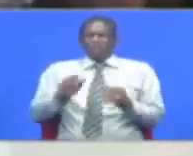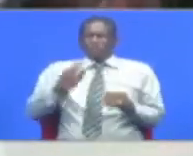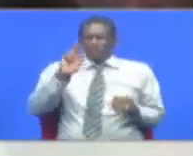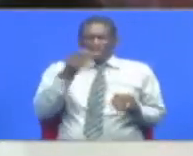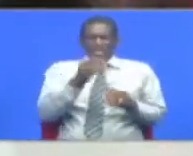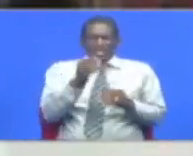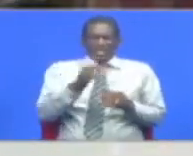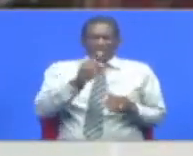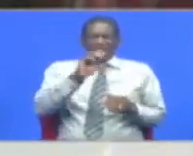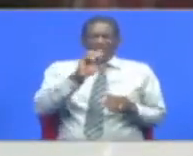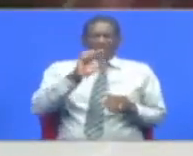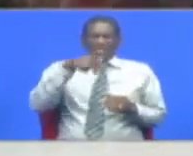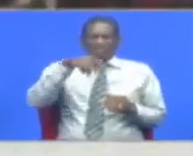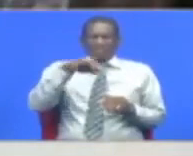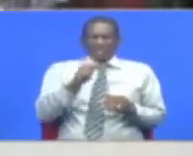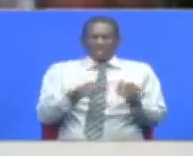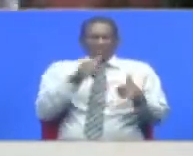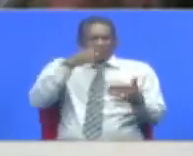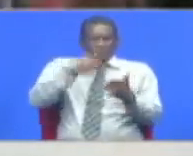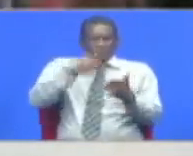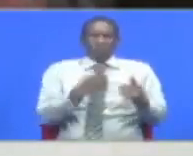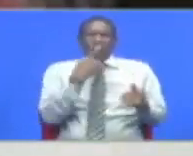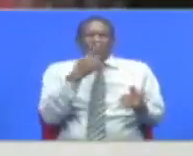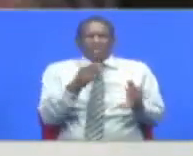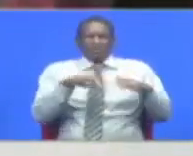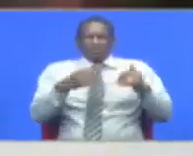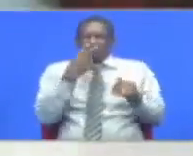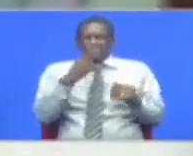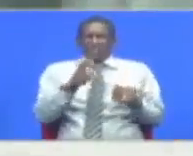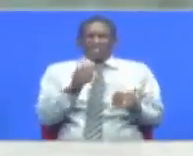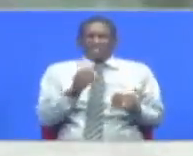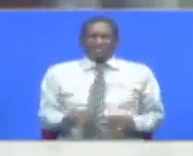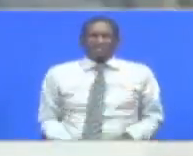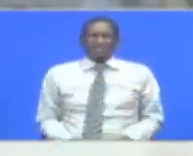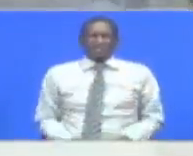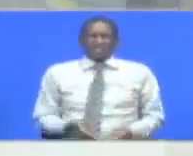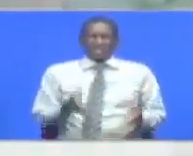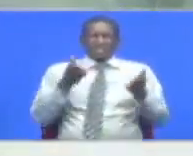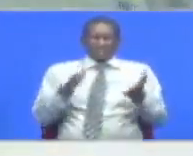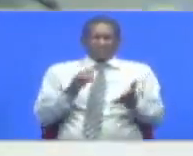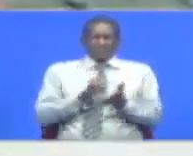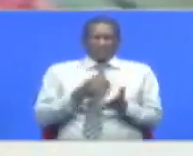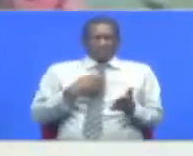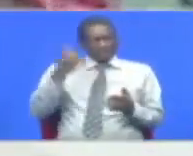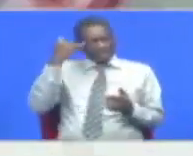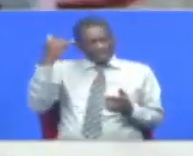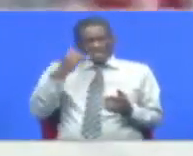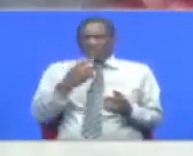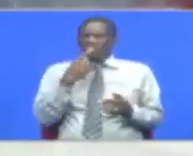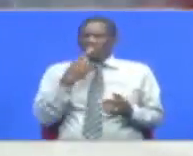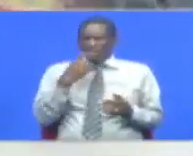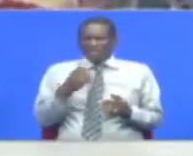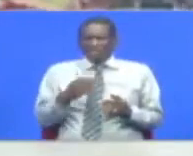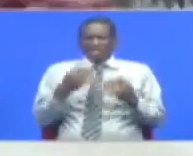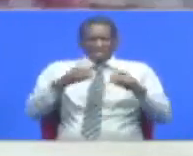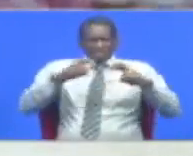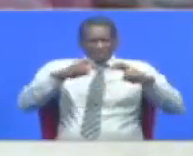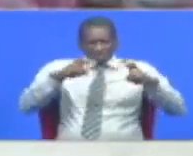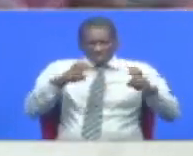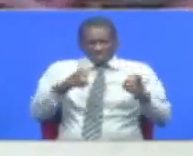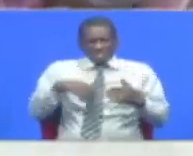which costs between 100 and 200 shillings. So now that you have a sense of the taste, the look and